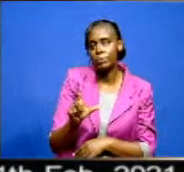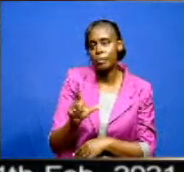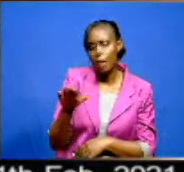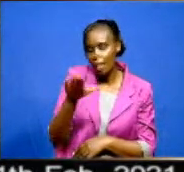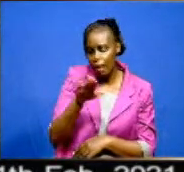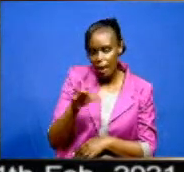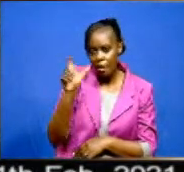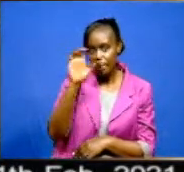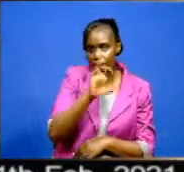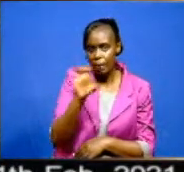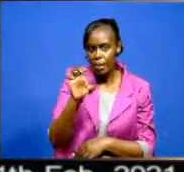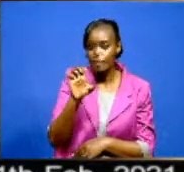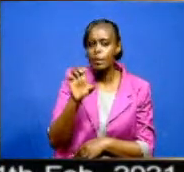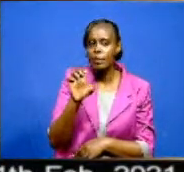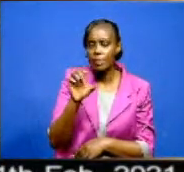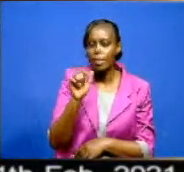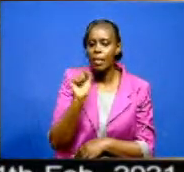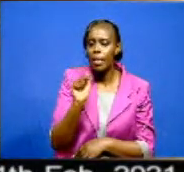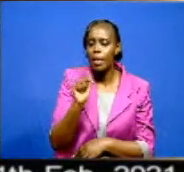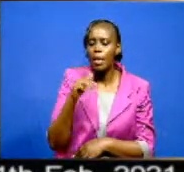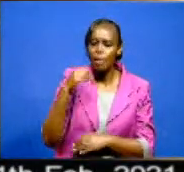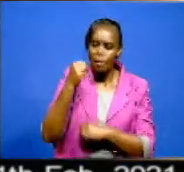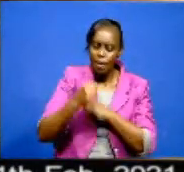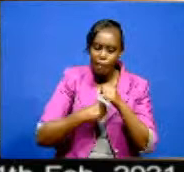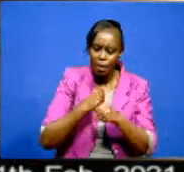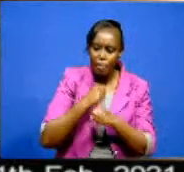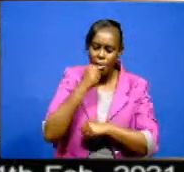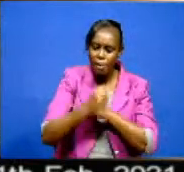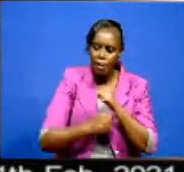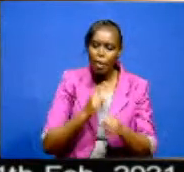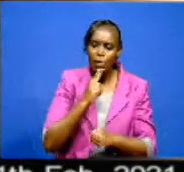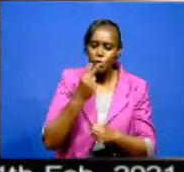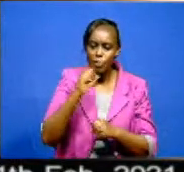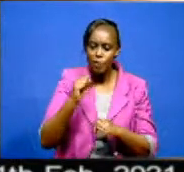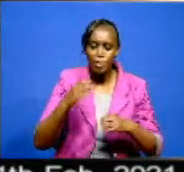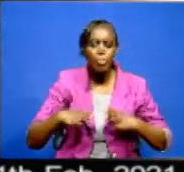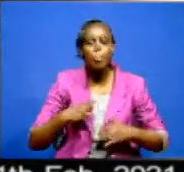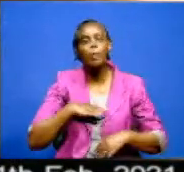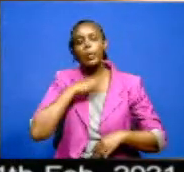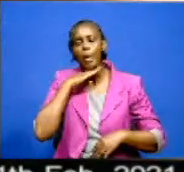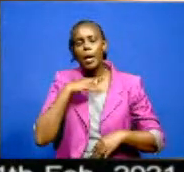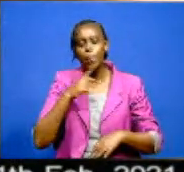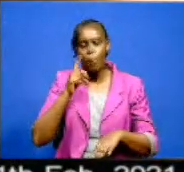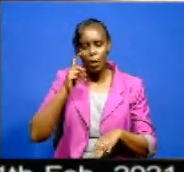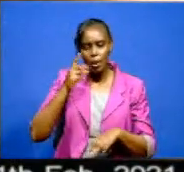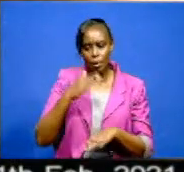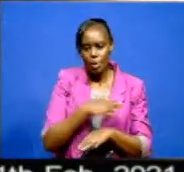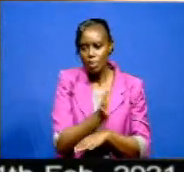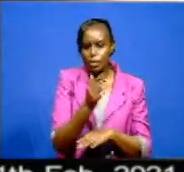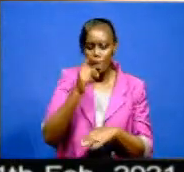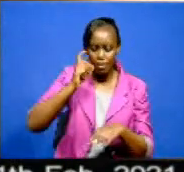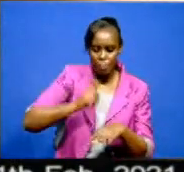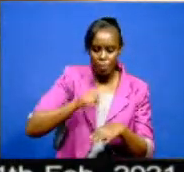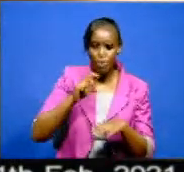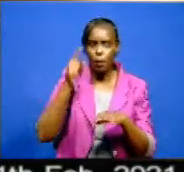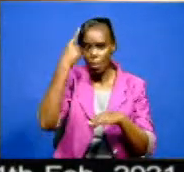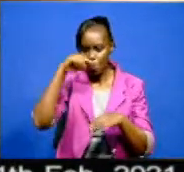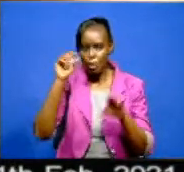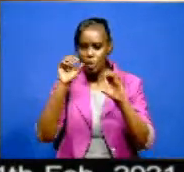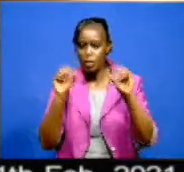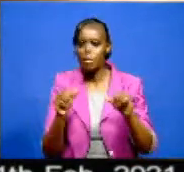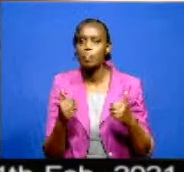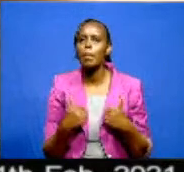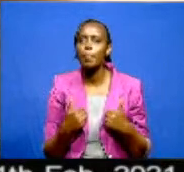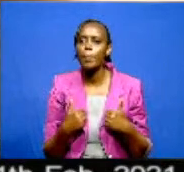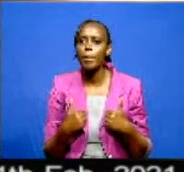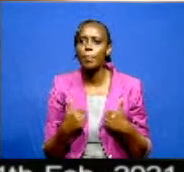areas, among other areas in the country, at least every year we lose about 250 people. So in this policy, if we had a system of,